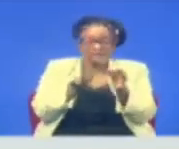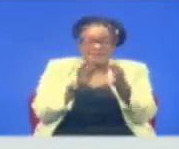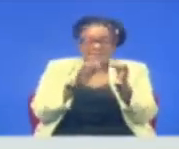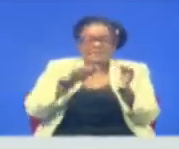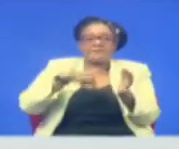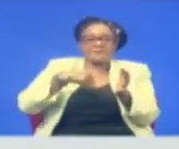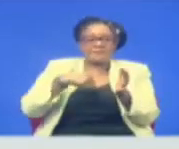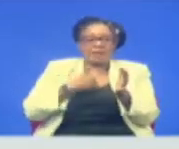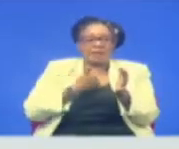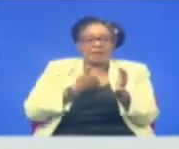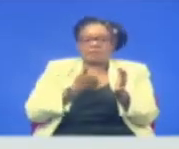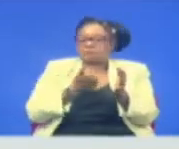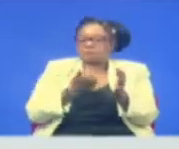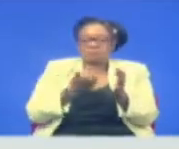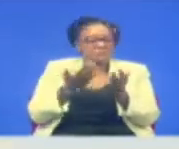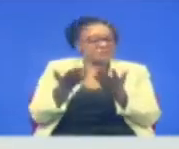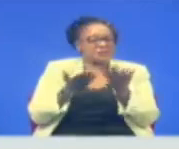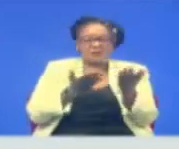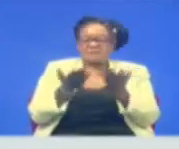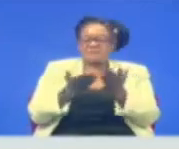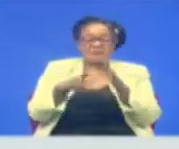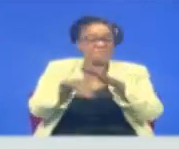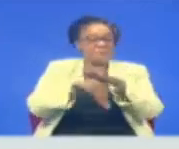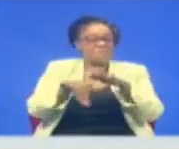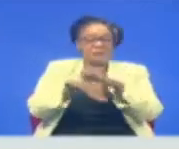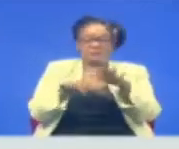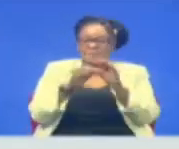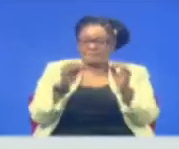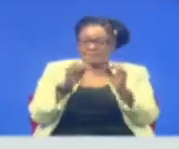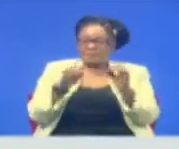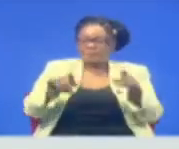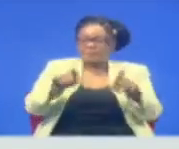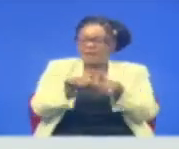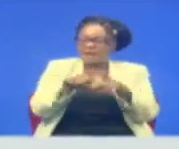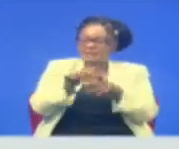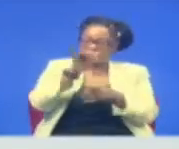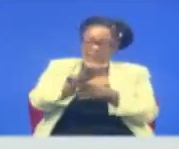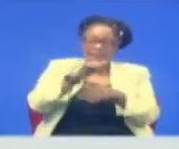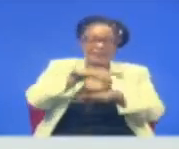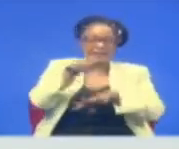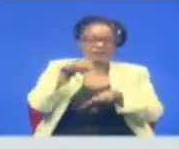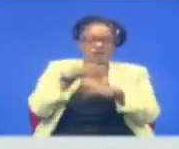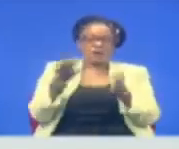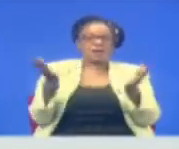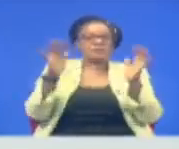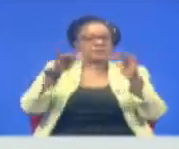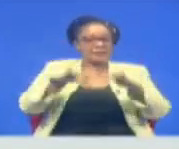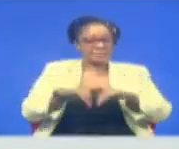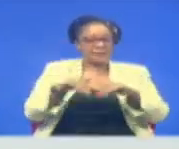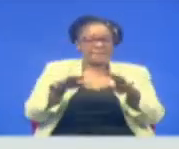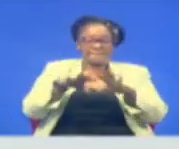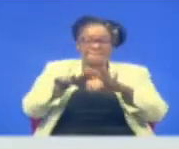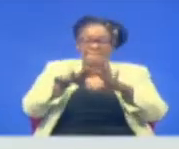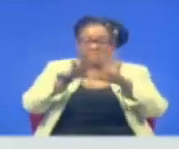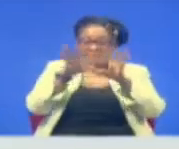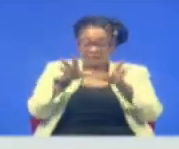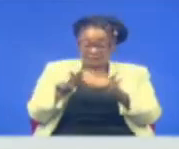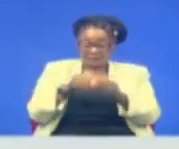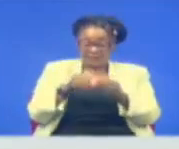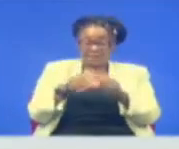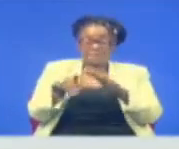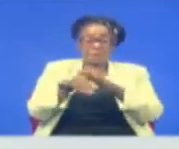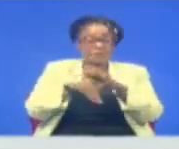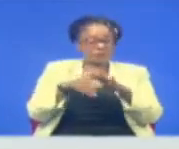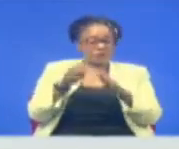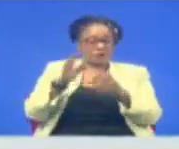no longer serves its purpose. This even as the chairperson of the National Assembly Budget and Appropriations Committee comes to the